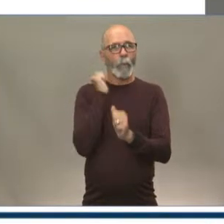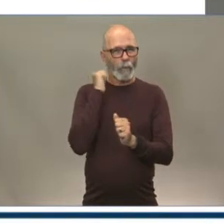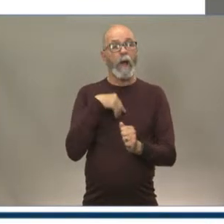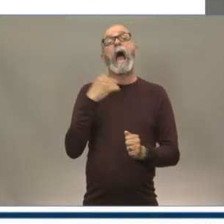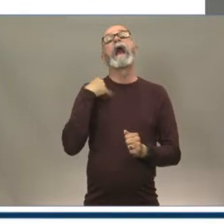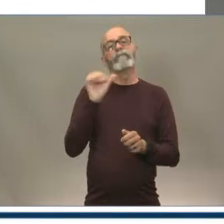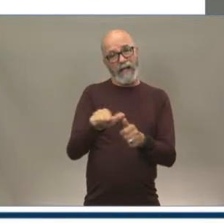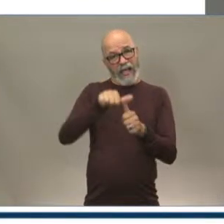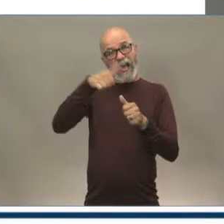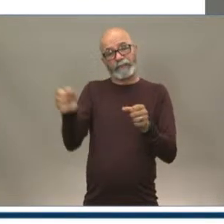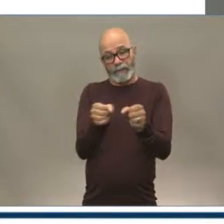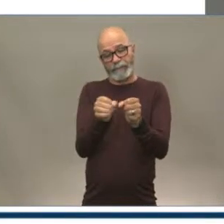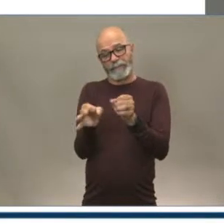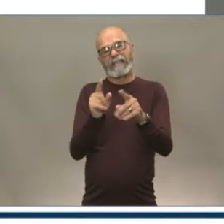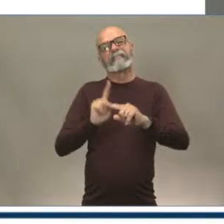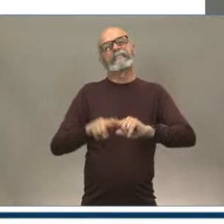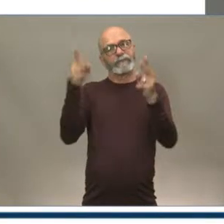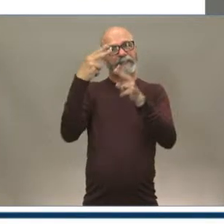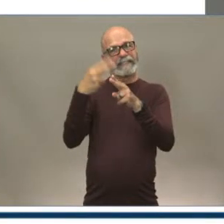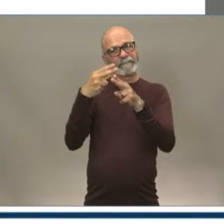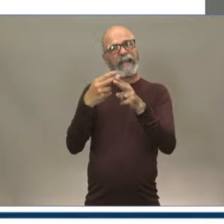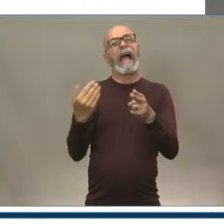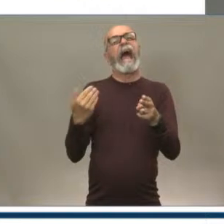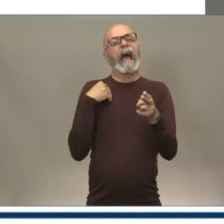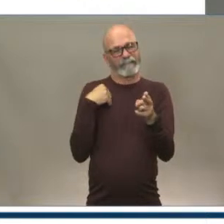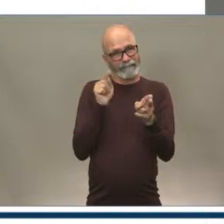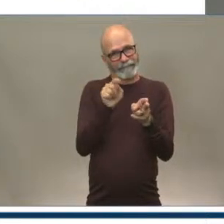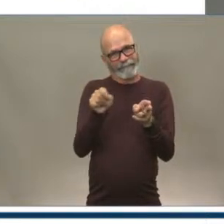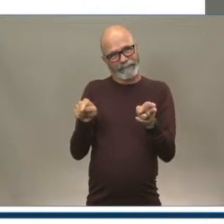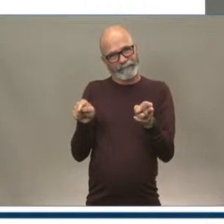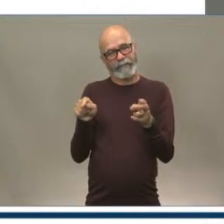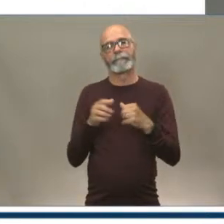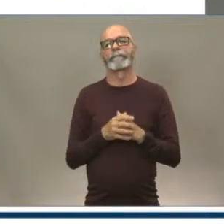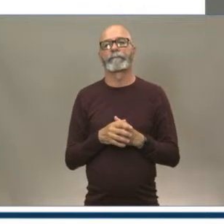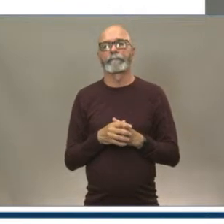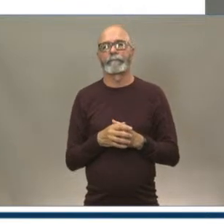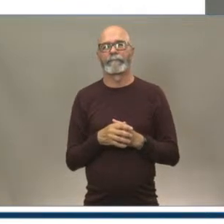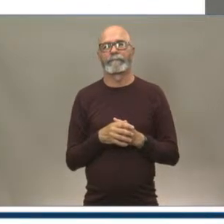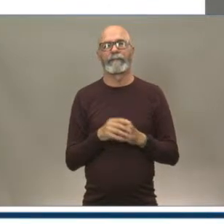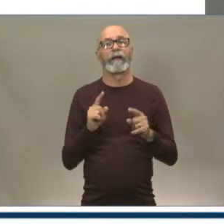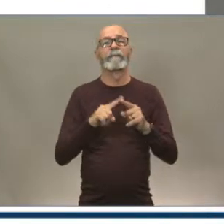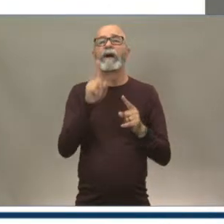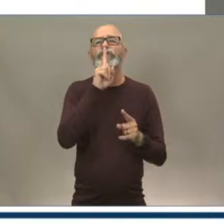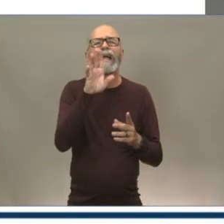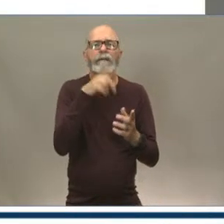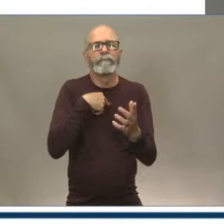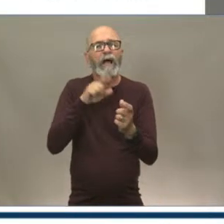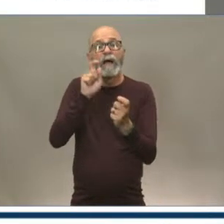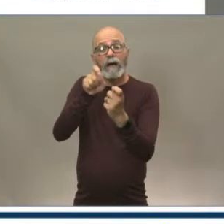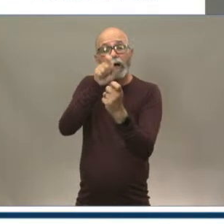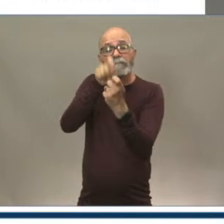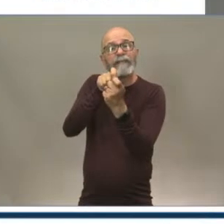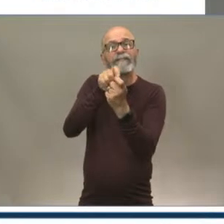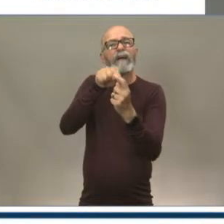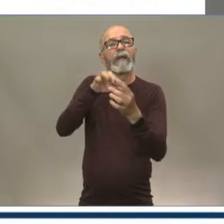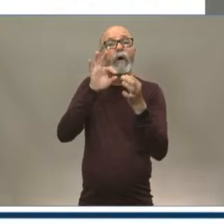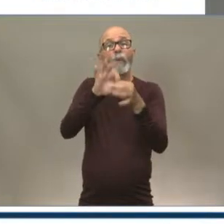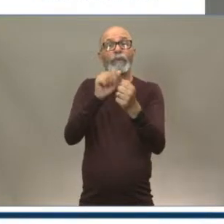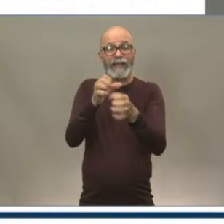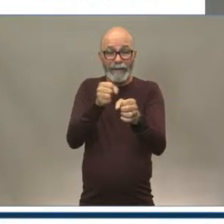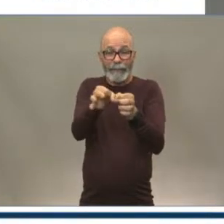a smaller amount. We're working on the assumption that every case we have is in all likelihood a variant strain,